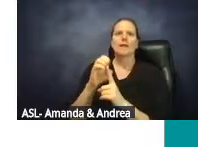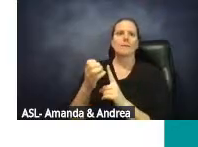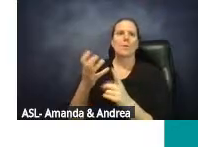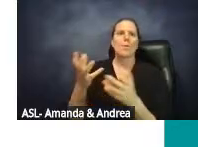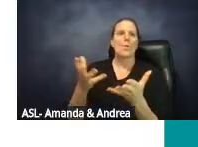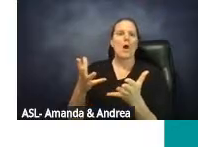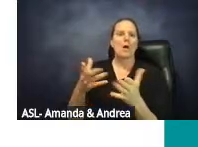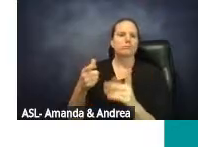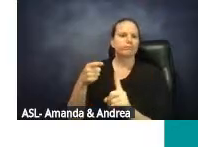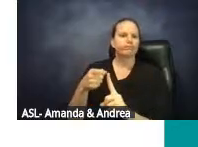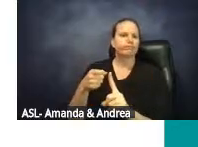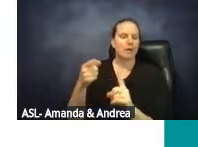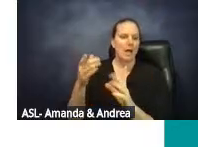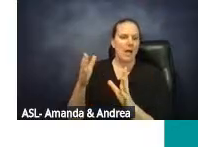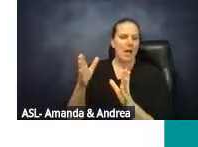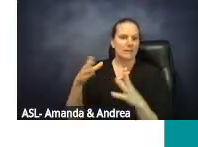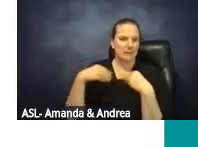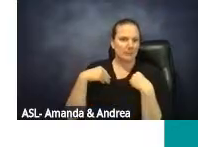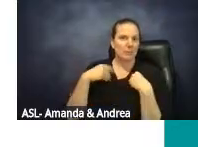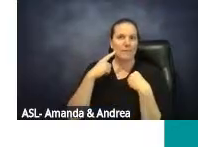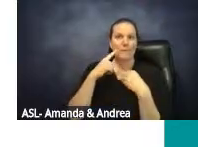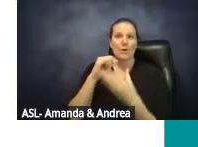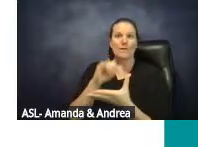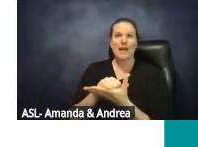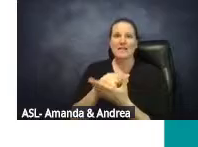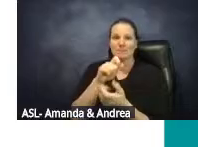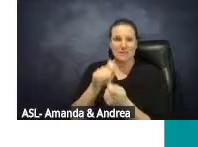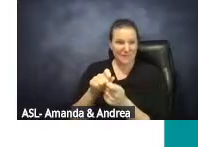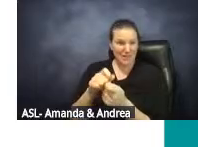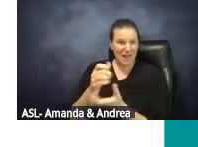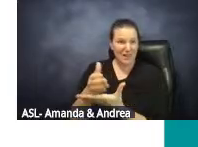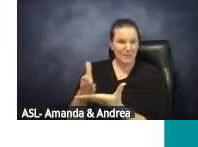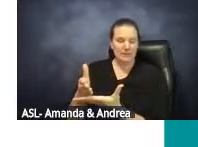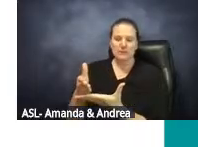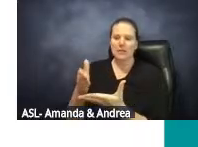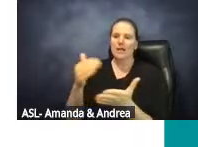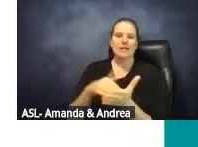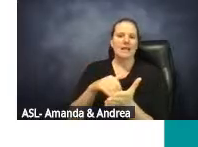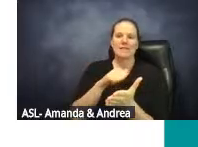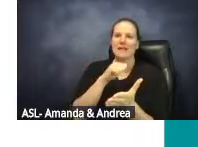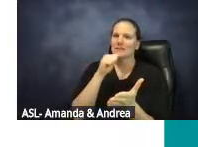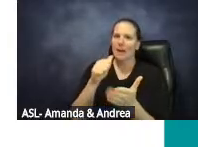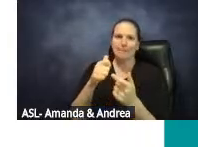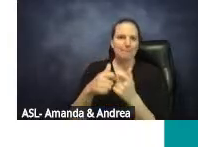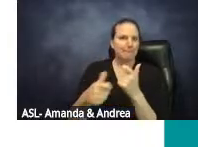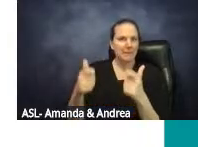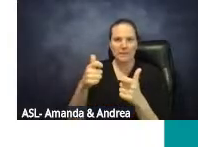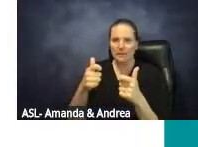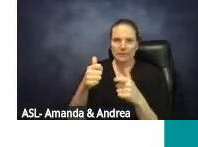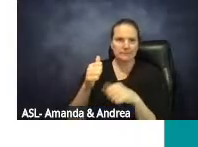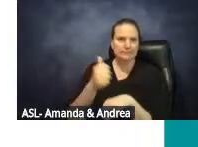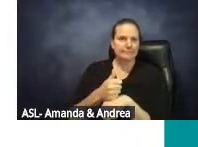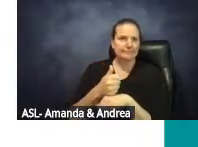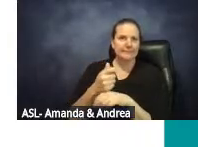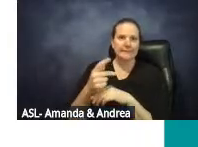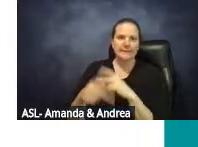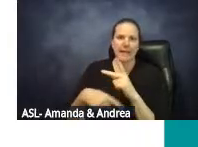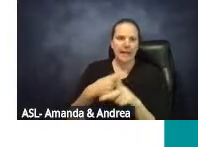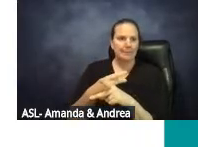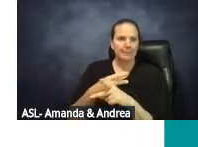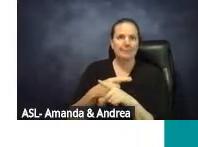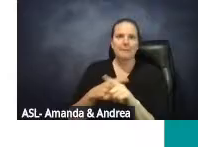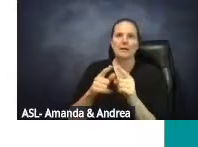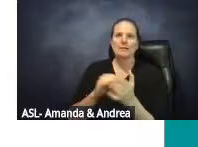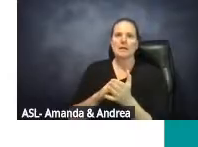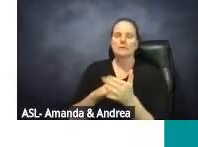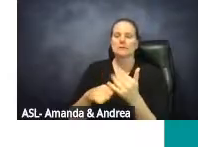for how we would design certain elements of the project. And again, it's not the big configuration and type, but it still is